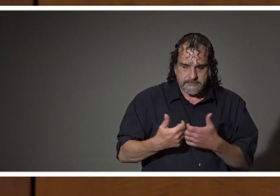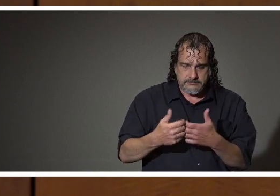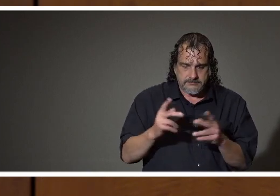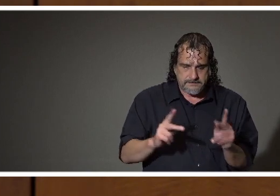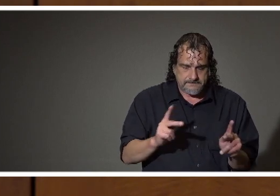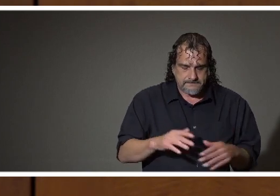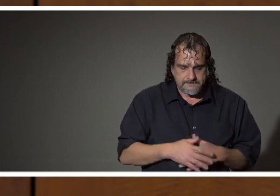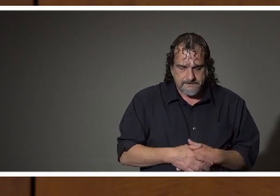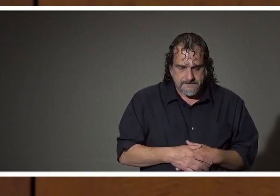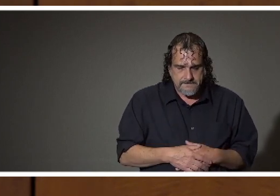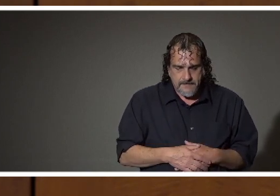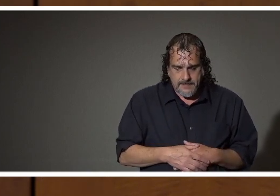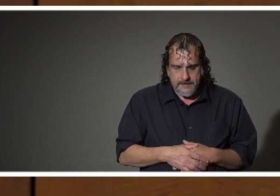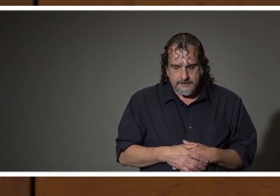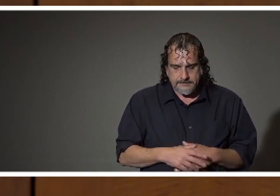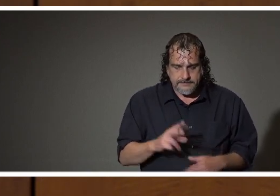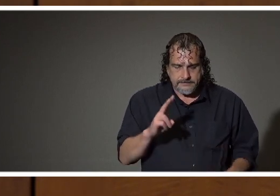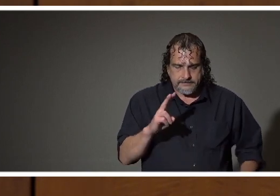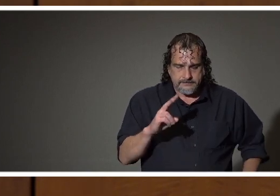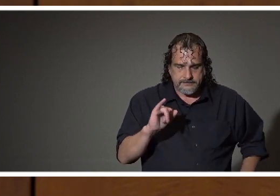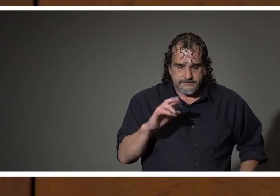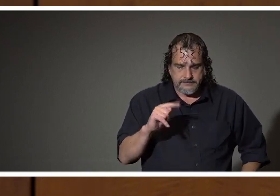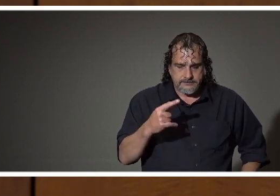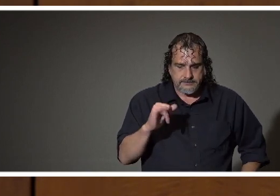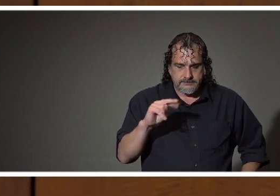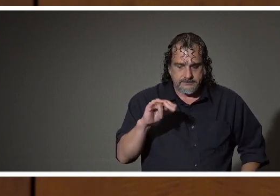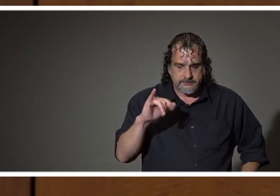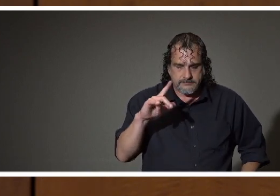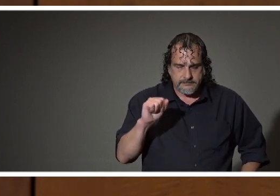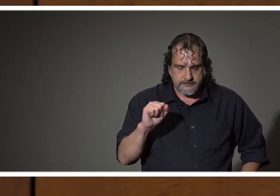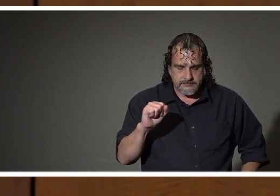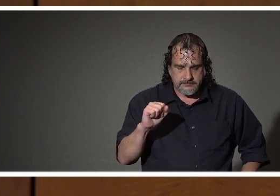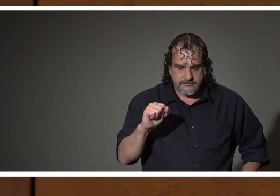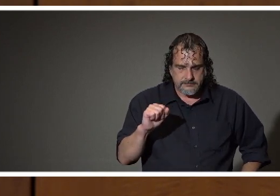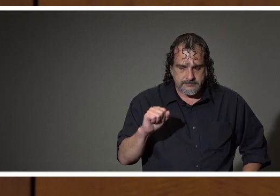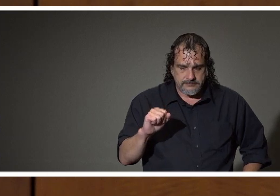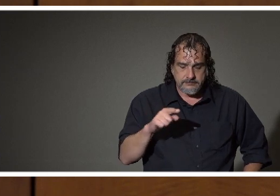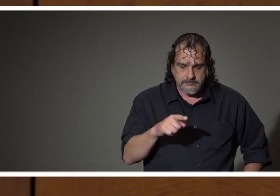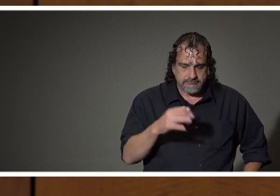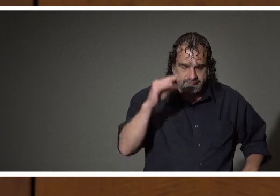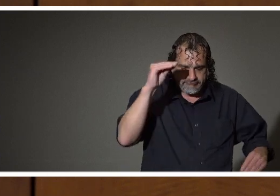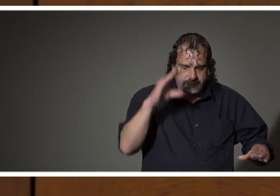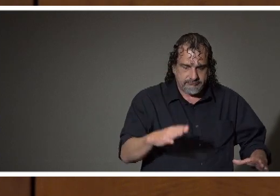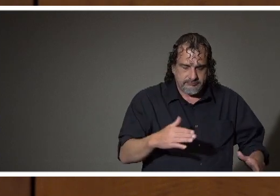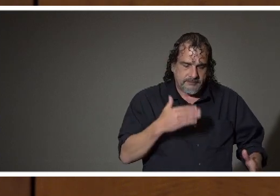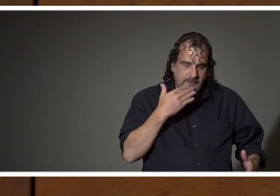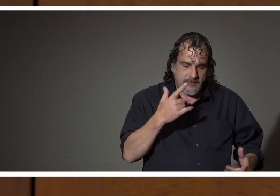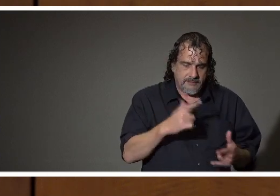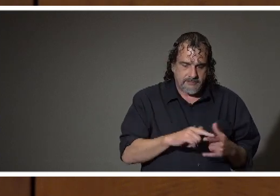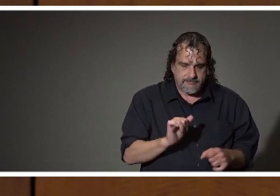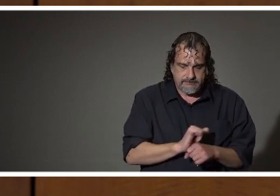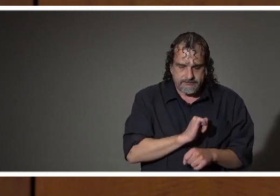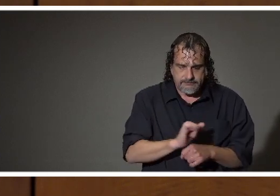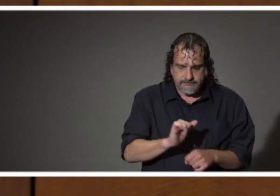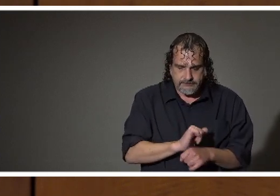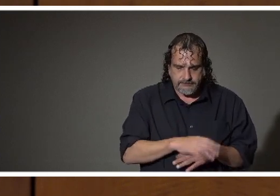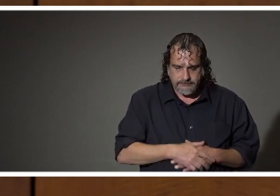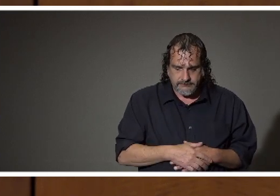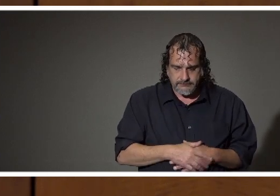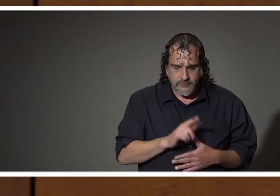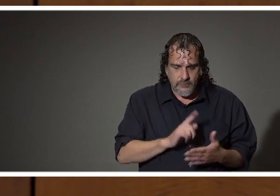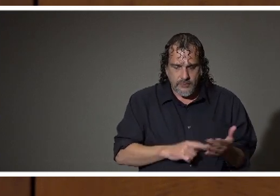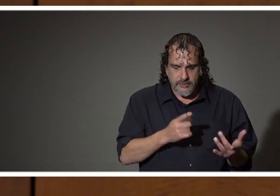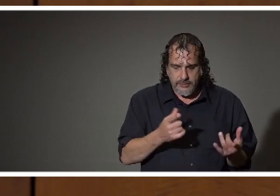Mississippians. Virginia Hollingsworth is a 4th grade teacher. Ms. Hollingsworth, thank you very much for your service. What you're